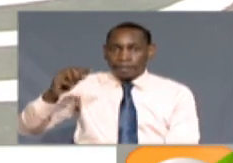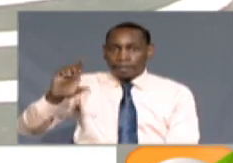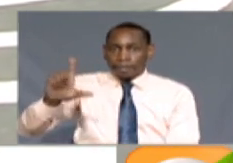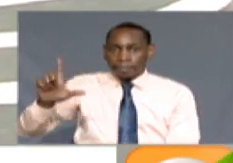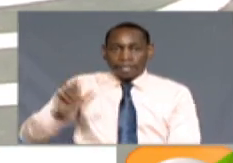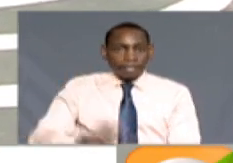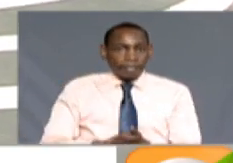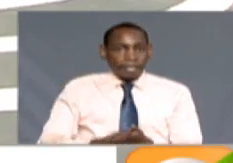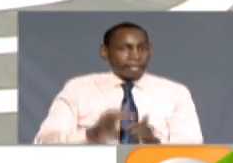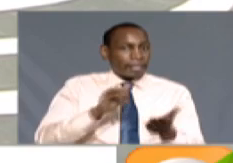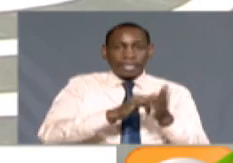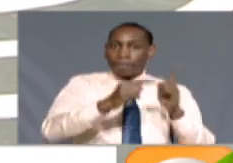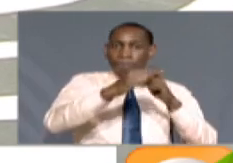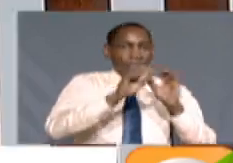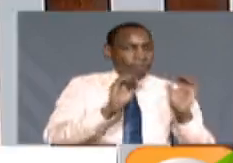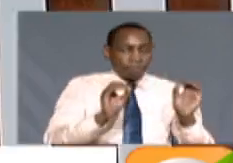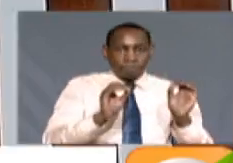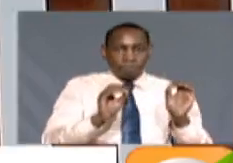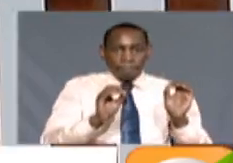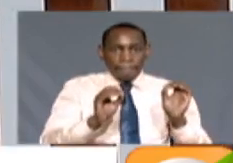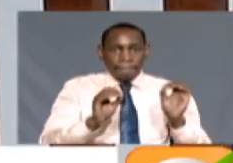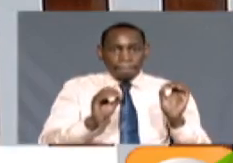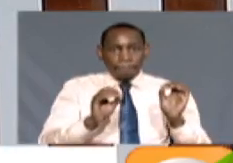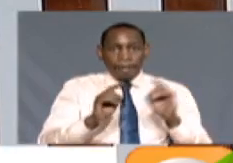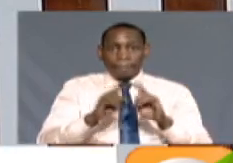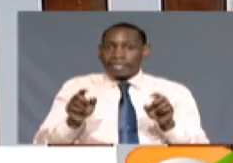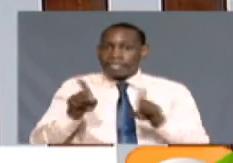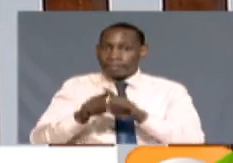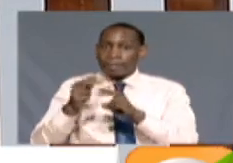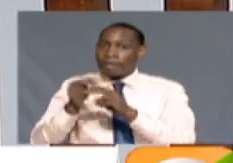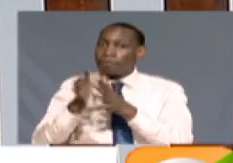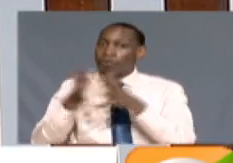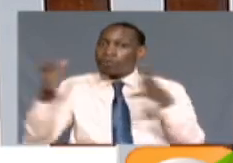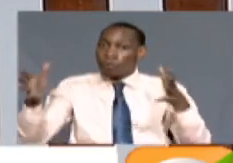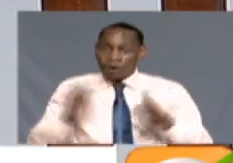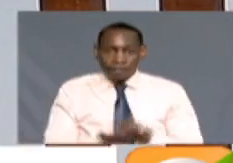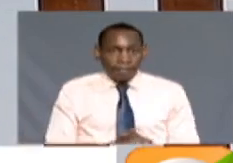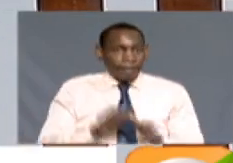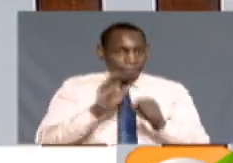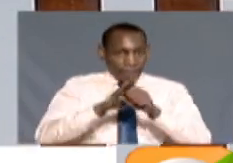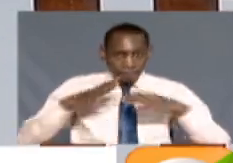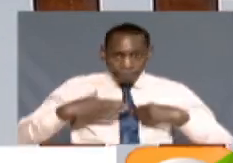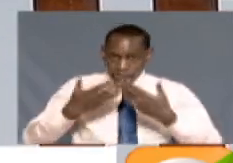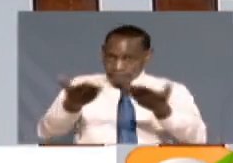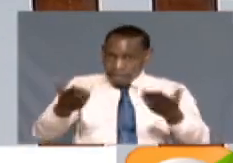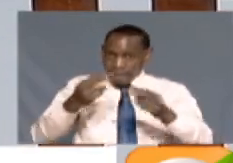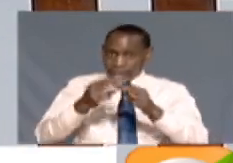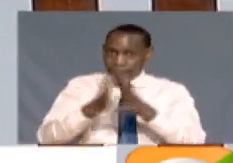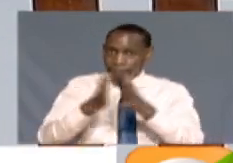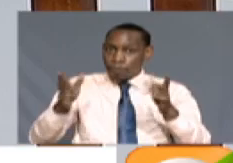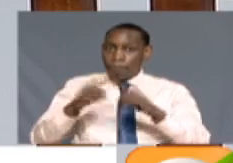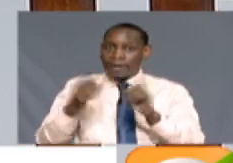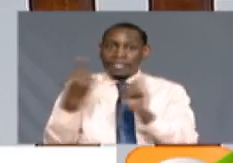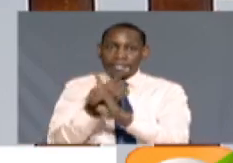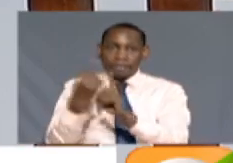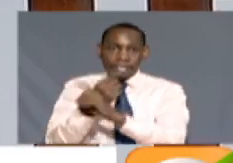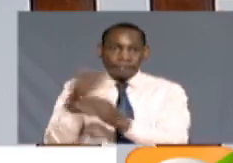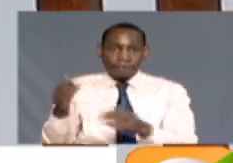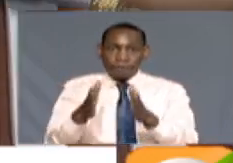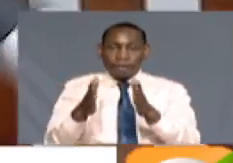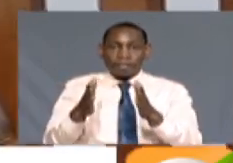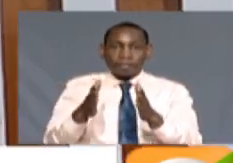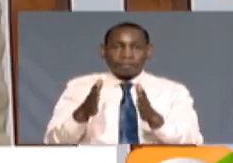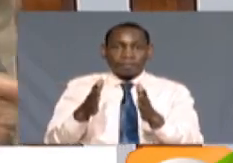was not positive popularity. Right. Yeah, but he was popular. Yeah. Yeah, so we have a lot of people who are popular in different ways. Land